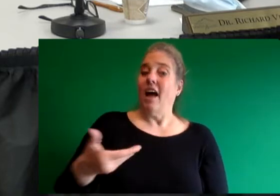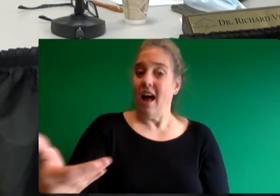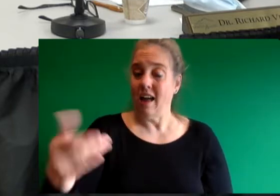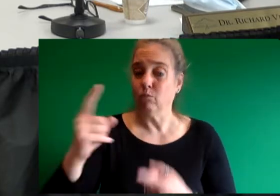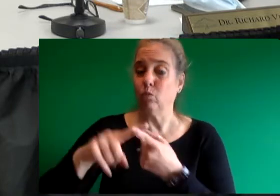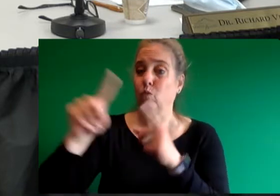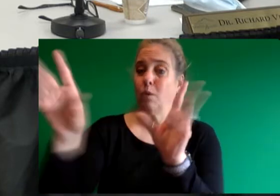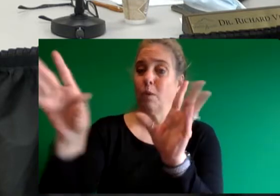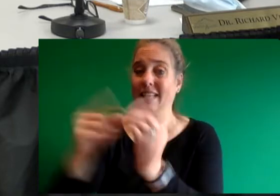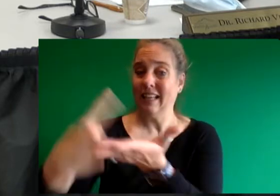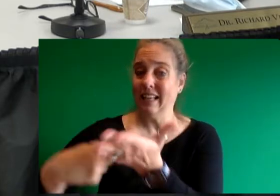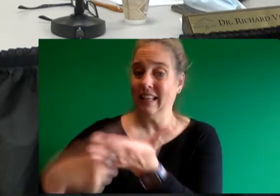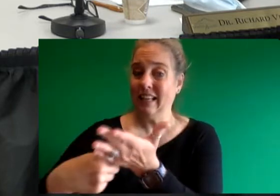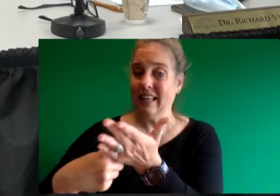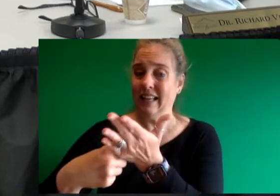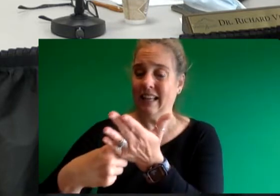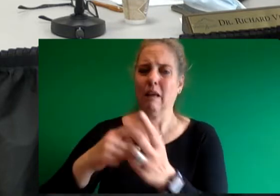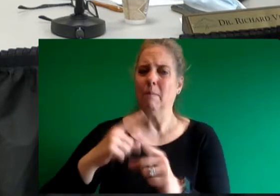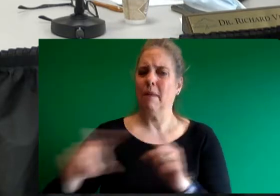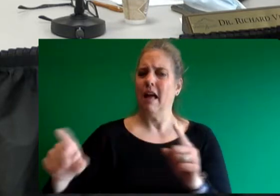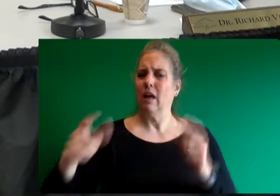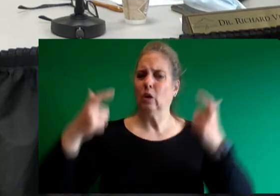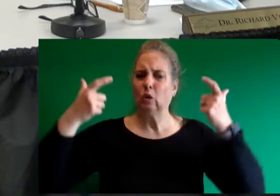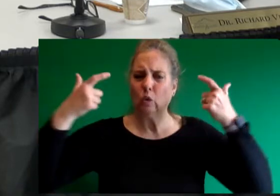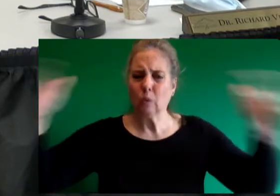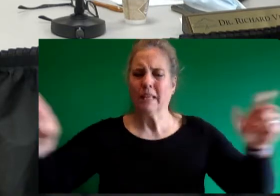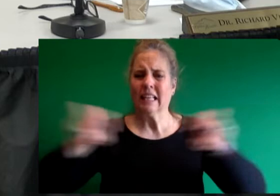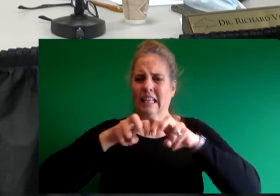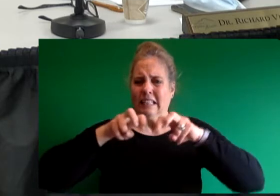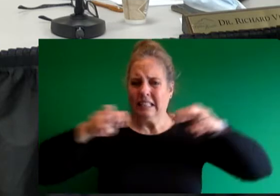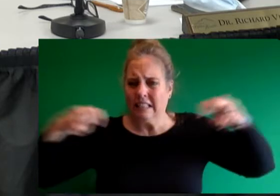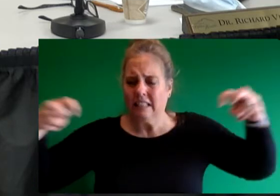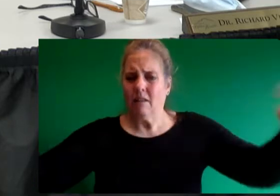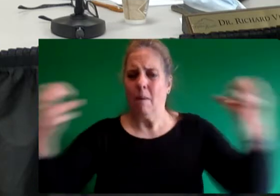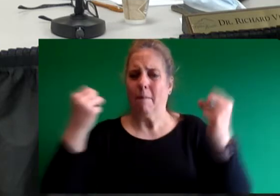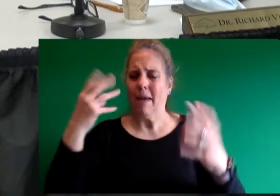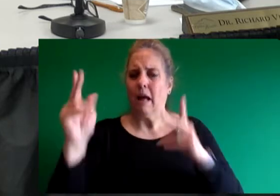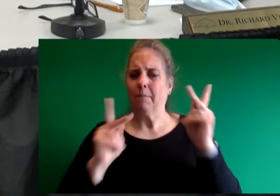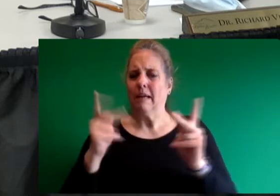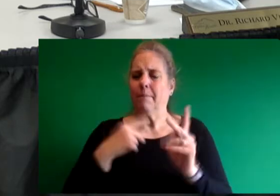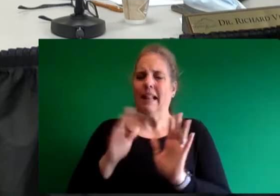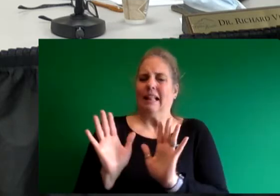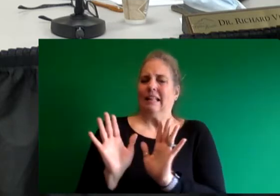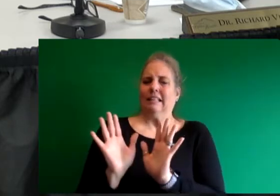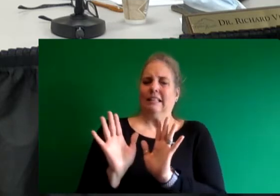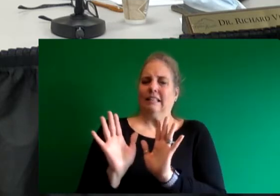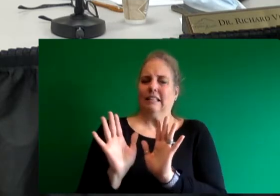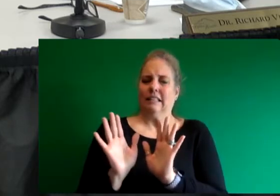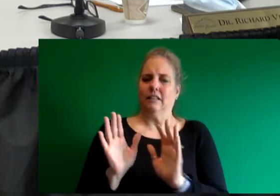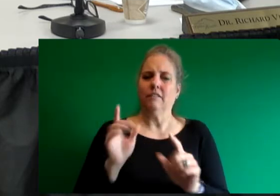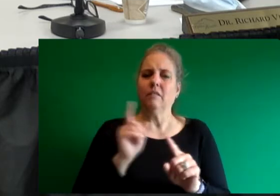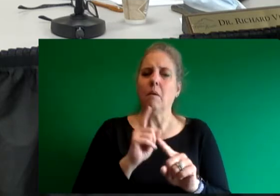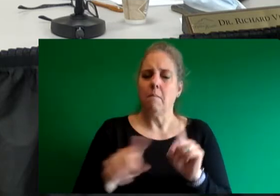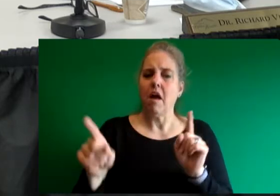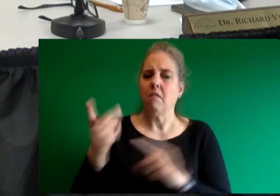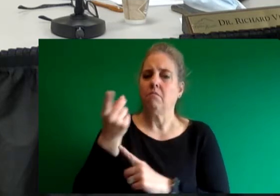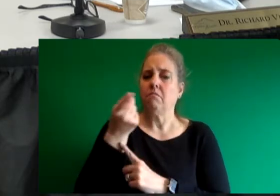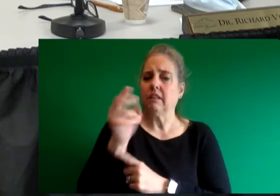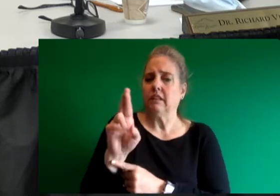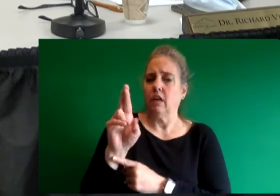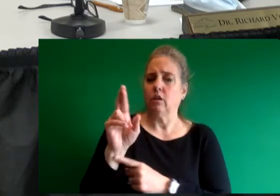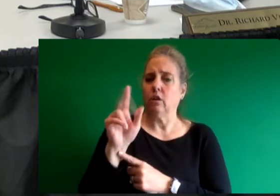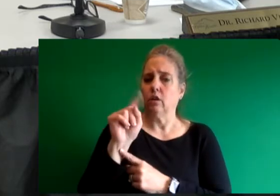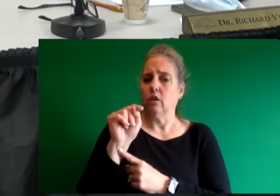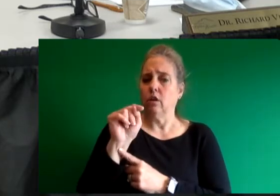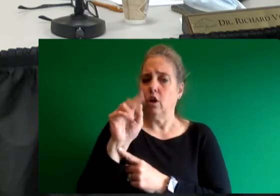However, we did have a presence, and Dr. Urbina, our medical director, was there in case we needed to answer any questions. But UC